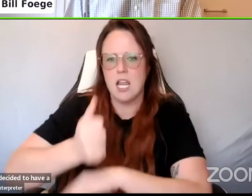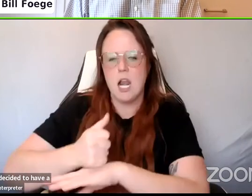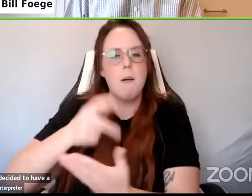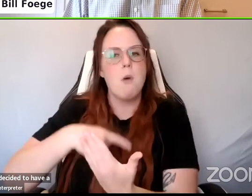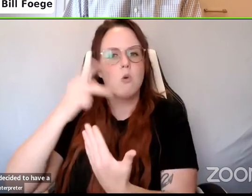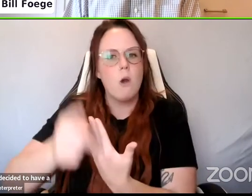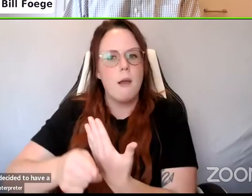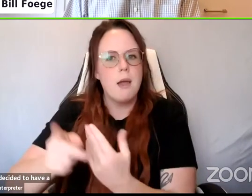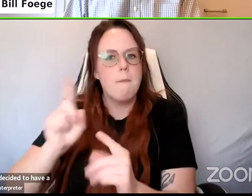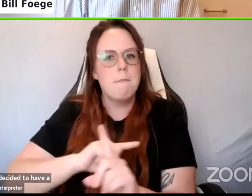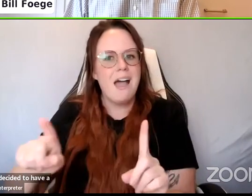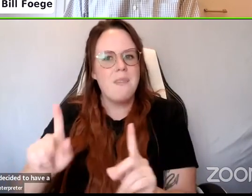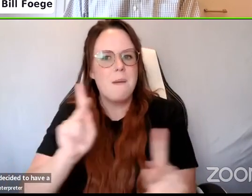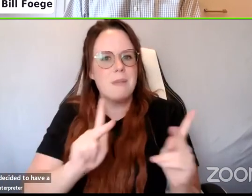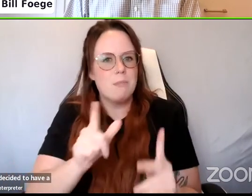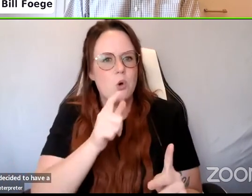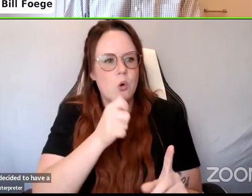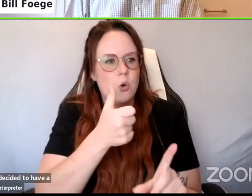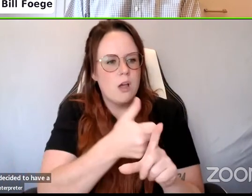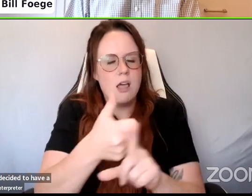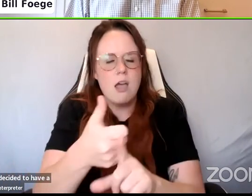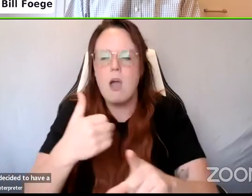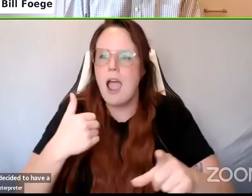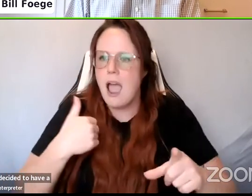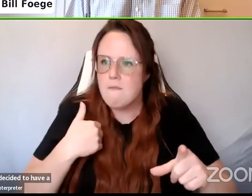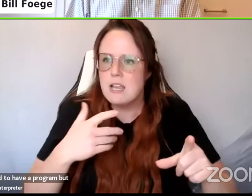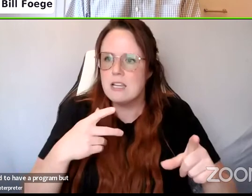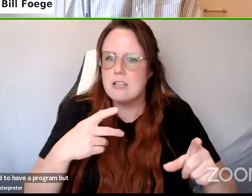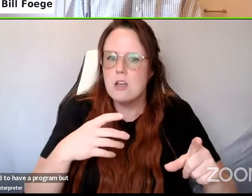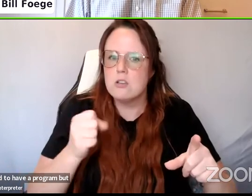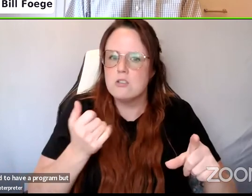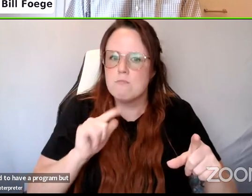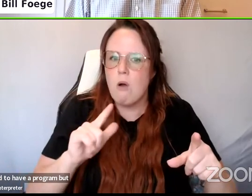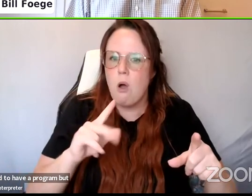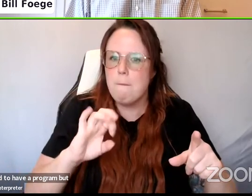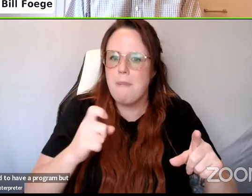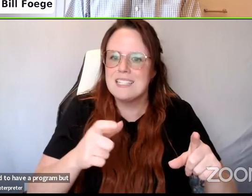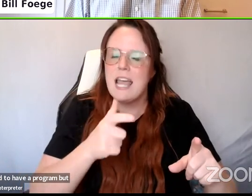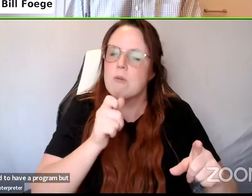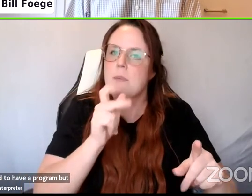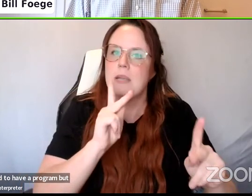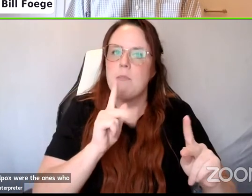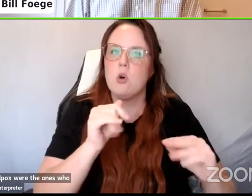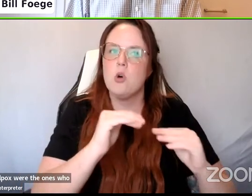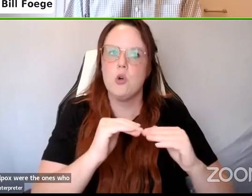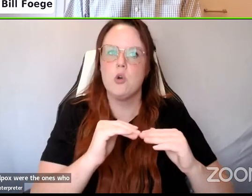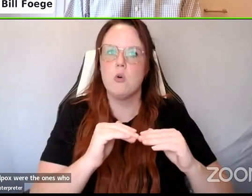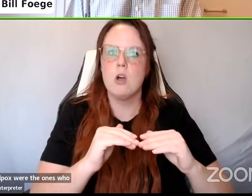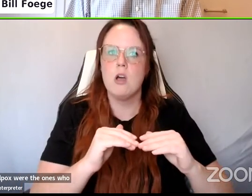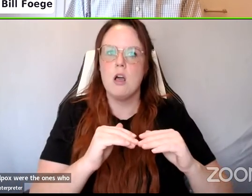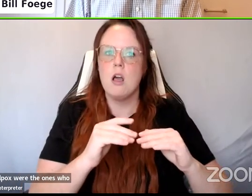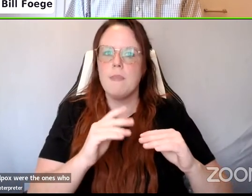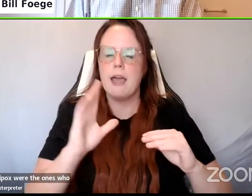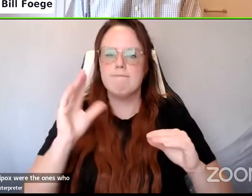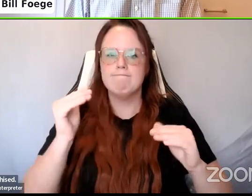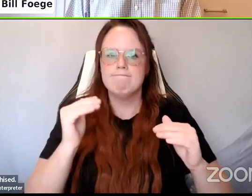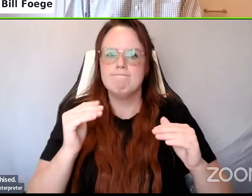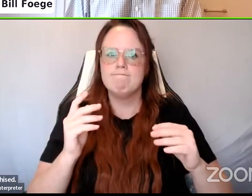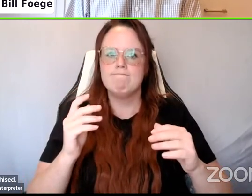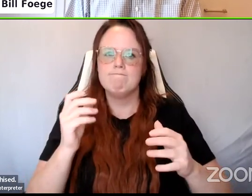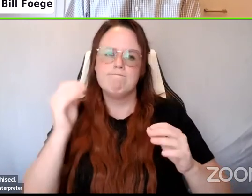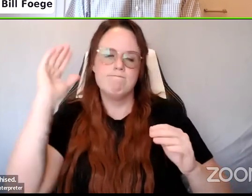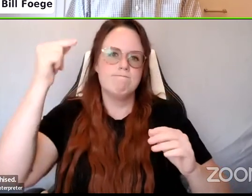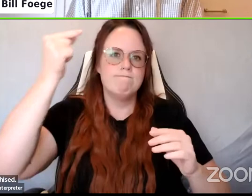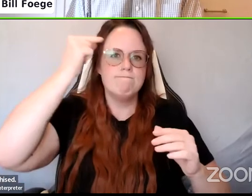but the people that were getting smallpox were the ones who were disenfranchised they were the ones who were unemployed in poverty